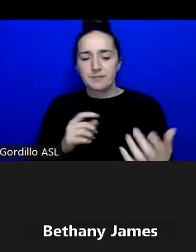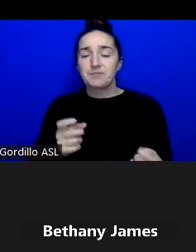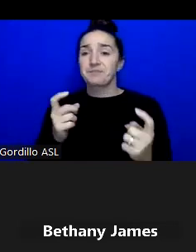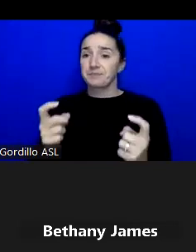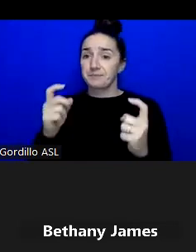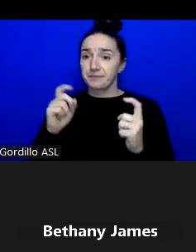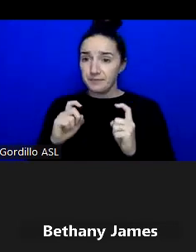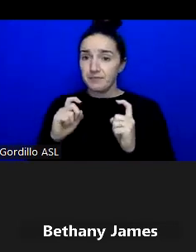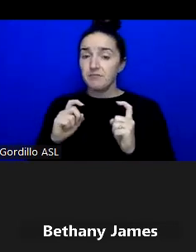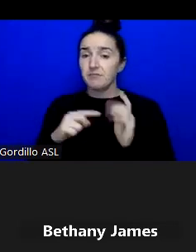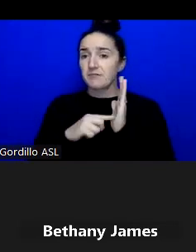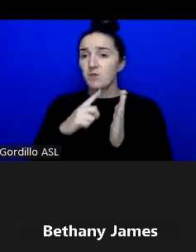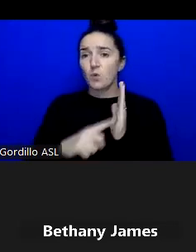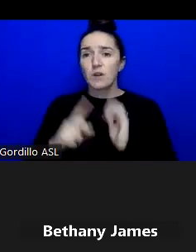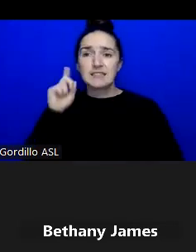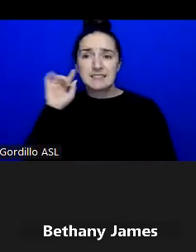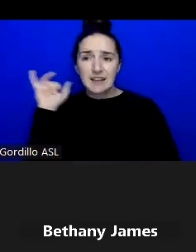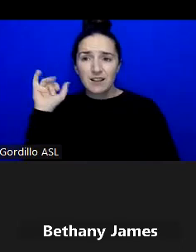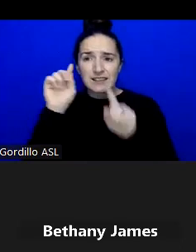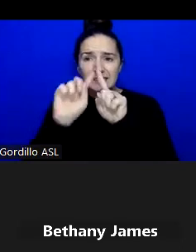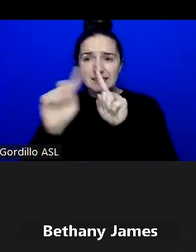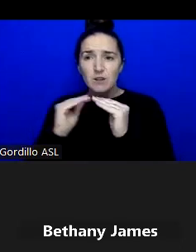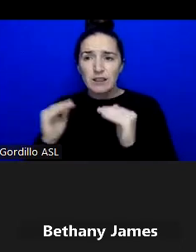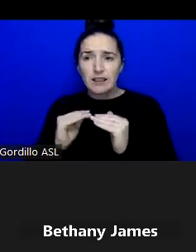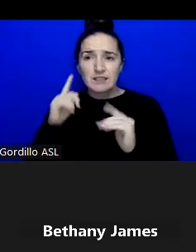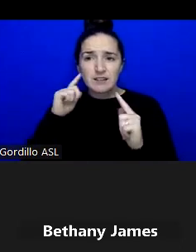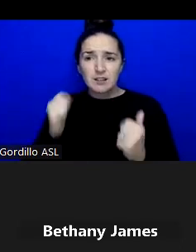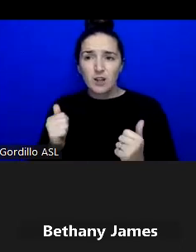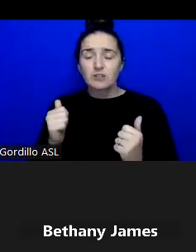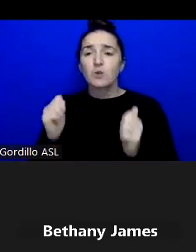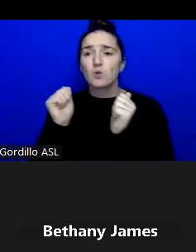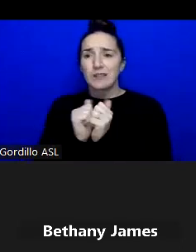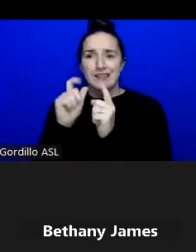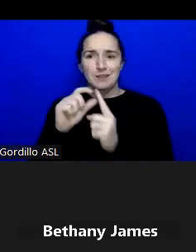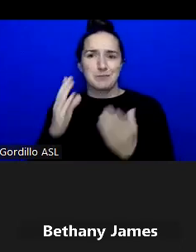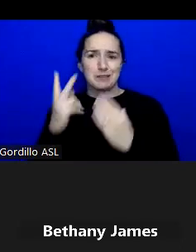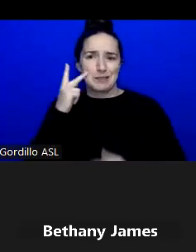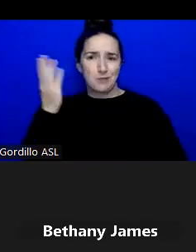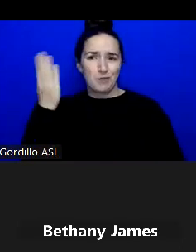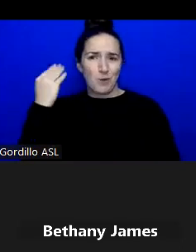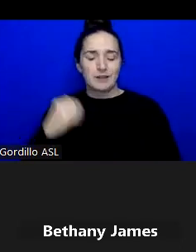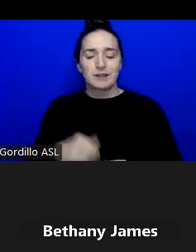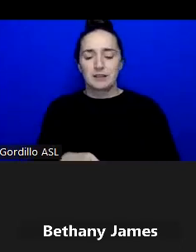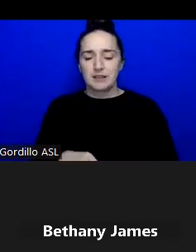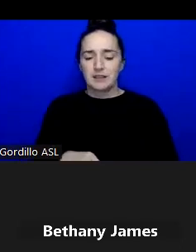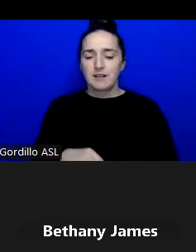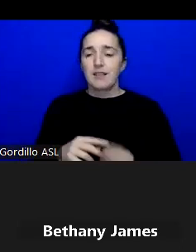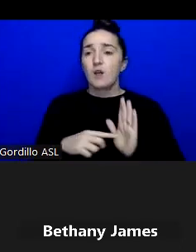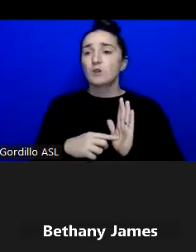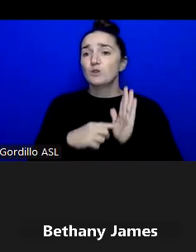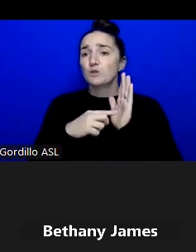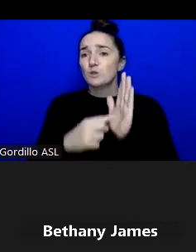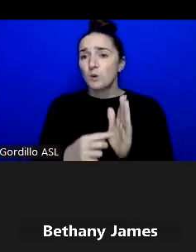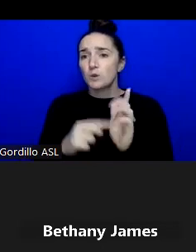for what it would sound like at those different levels of hearing loss. And with the lyrics, you guys might have seen this before, it shows you the lyrics to a